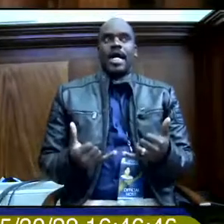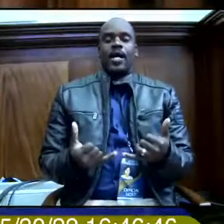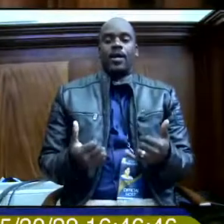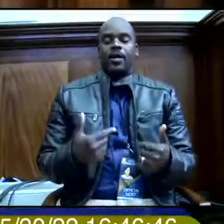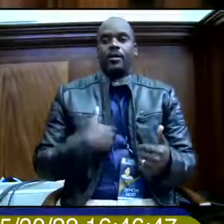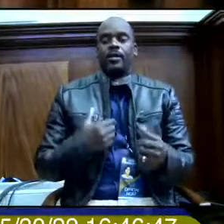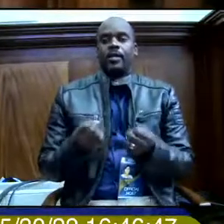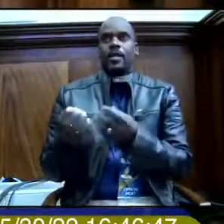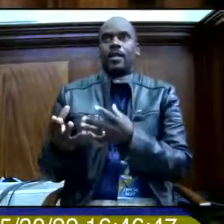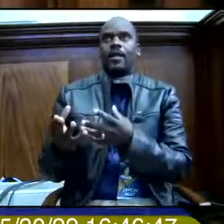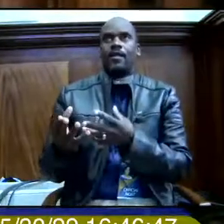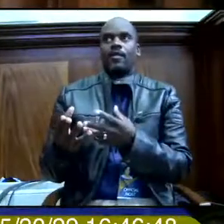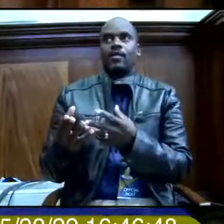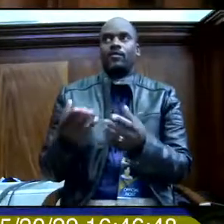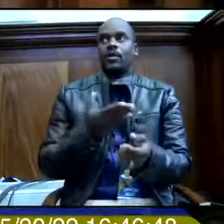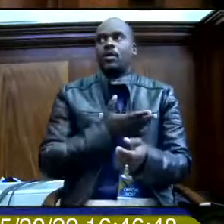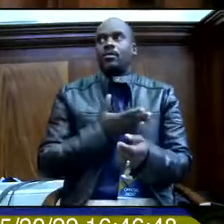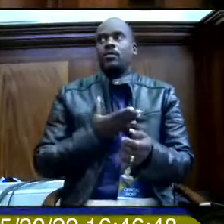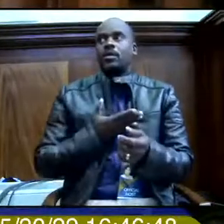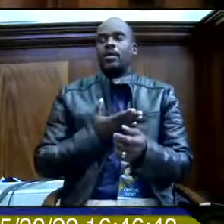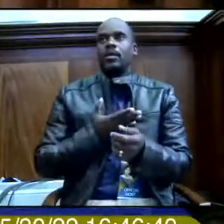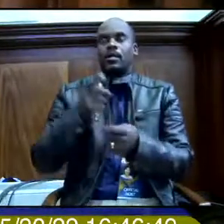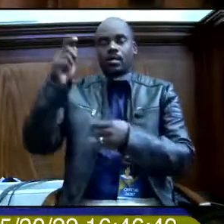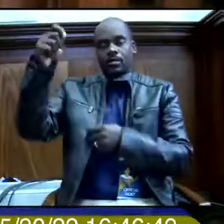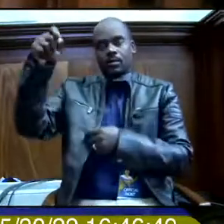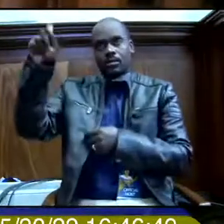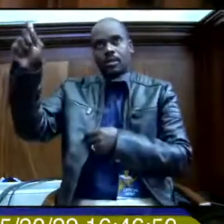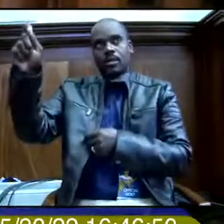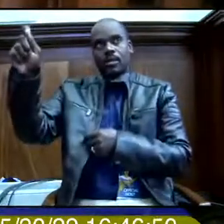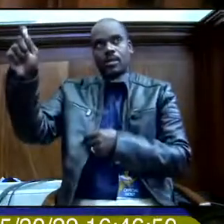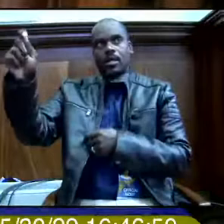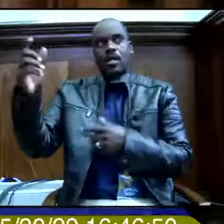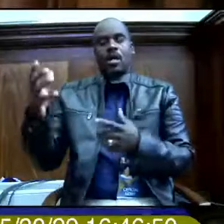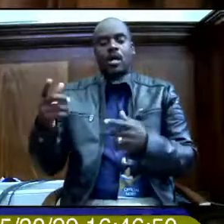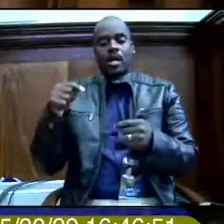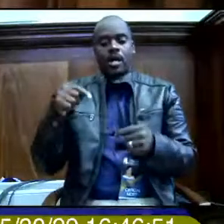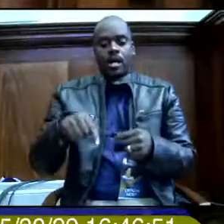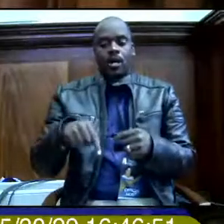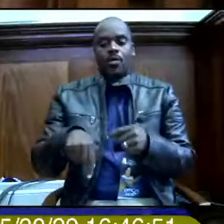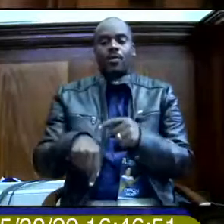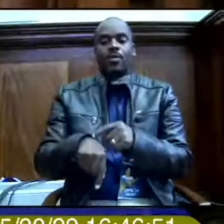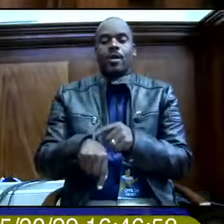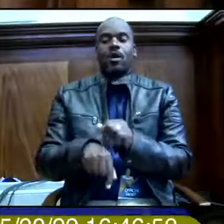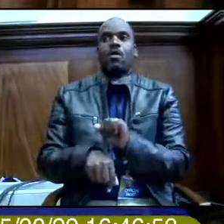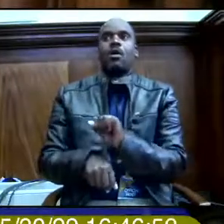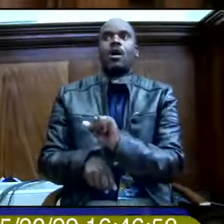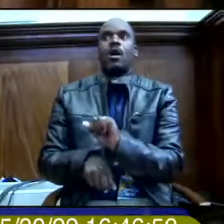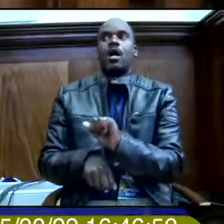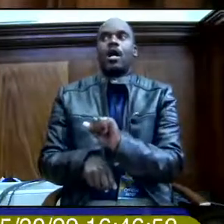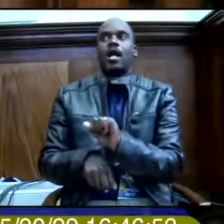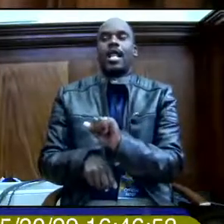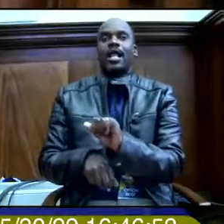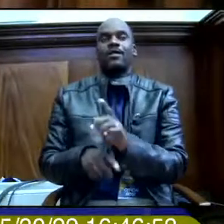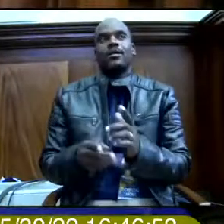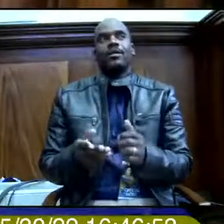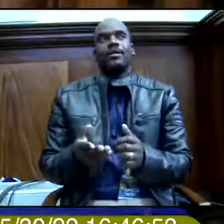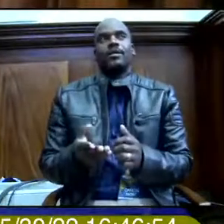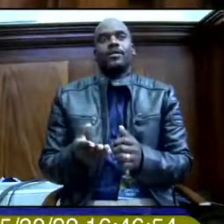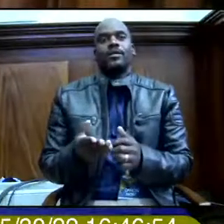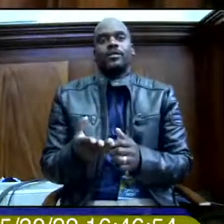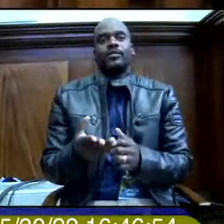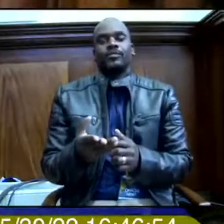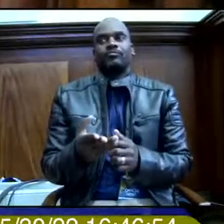the embassy for finance the speaker will take up that space when she delivers at losing remarks and a vote of